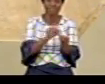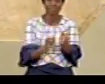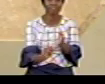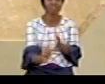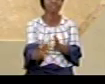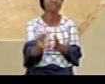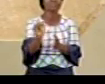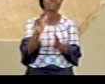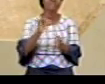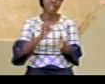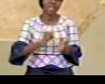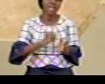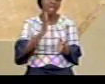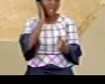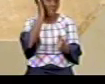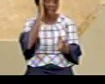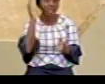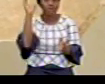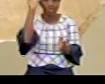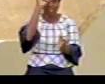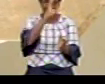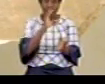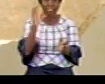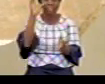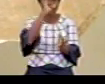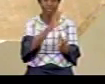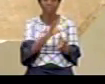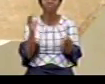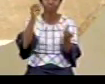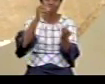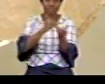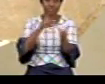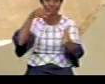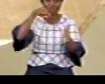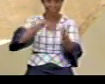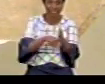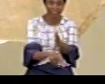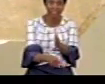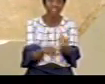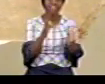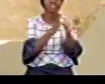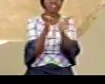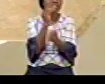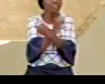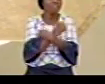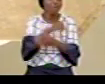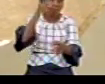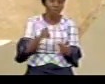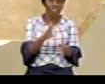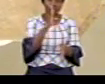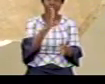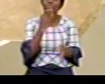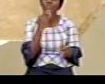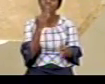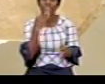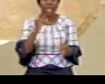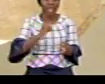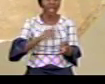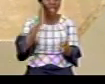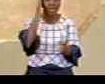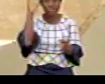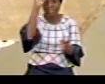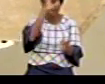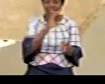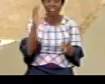yet, deeper yet. I will dig a little deeper. Jesus' love must be sweeter.